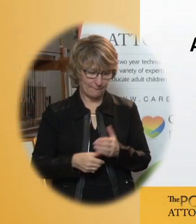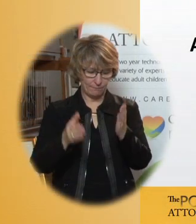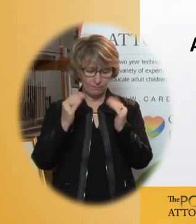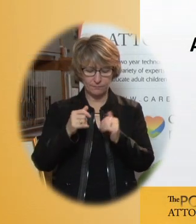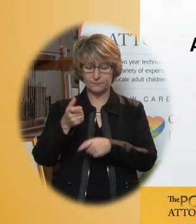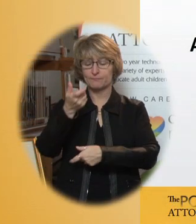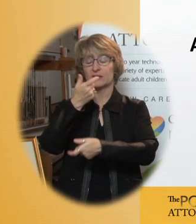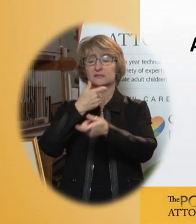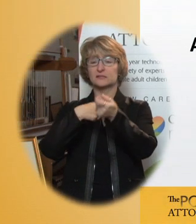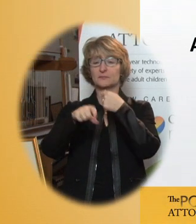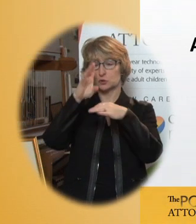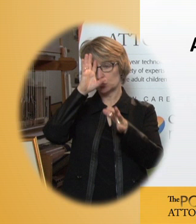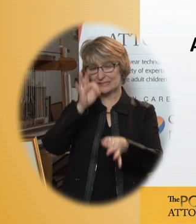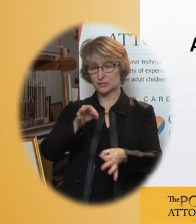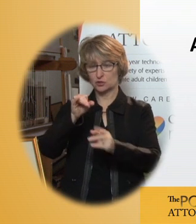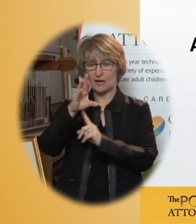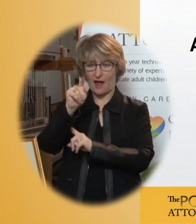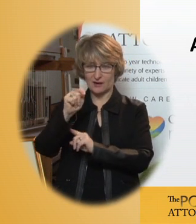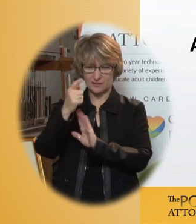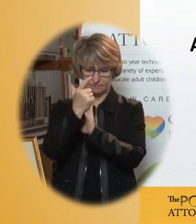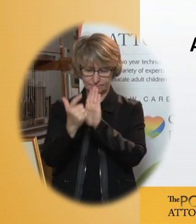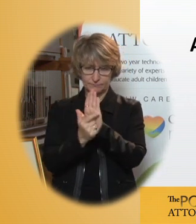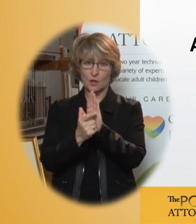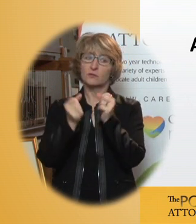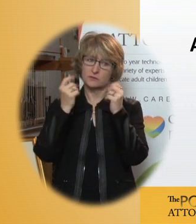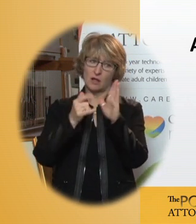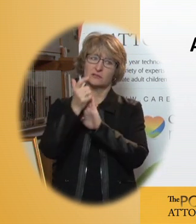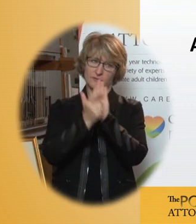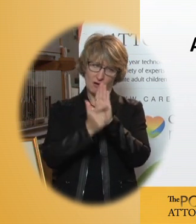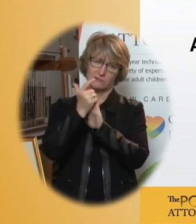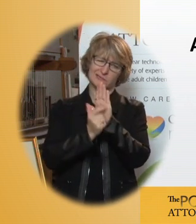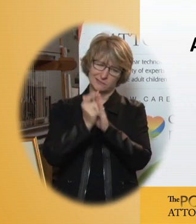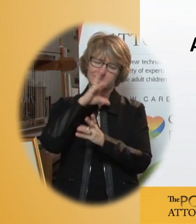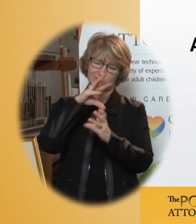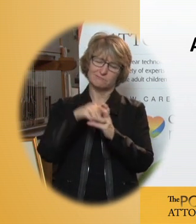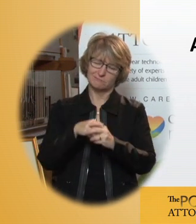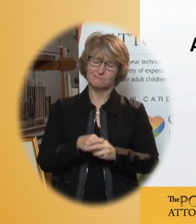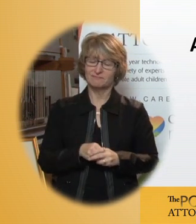Substitute Decision Act. There's lots of acts here.